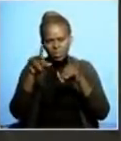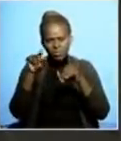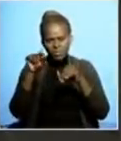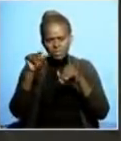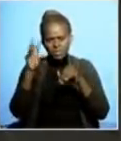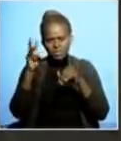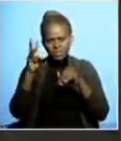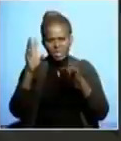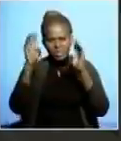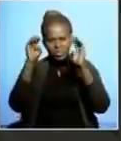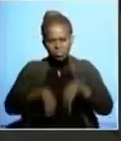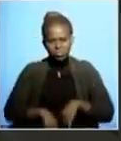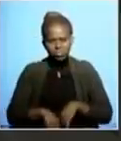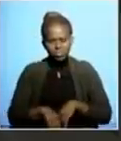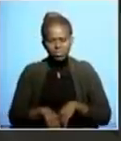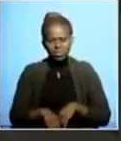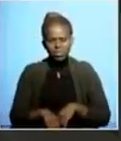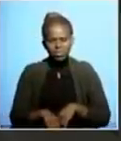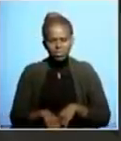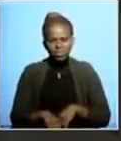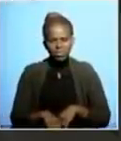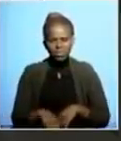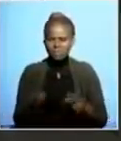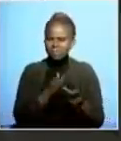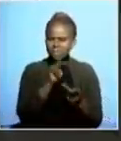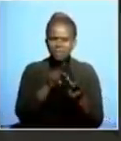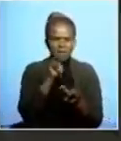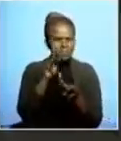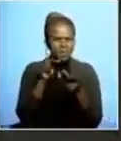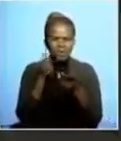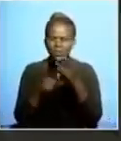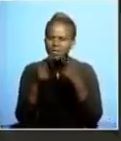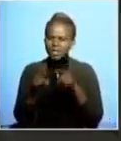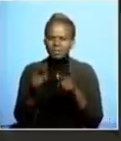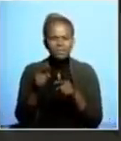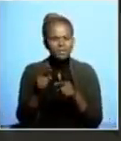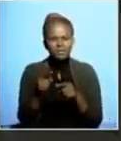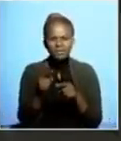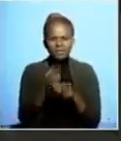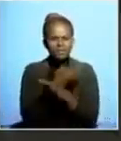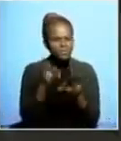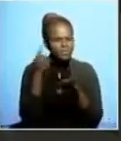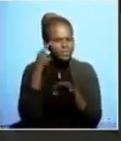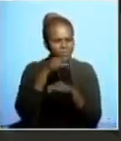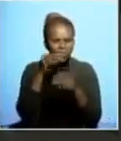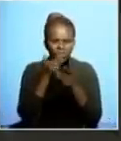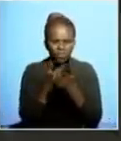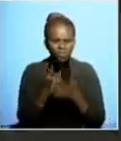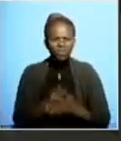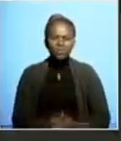2016 it just drops. This is exactly what happened, free for all.